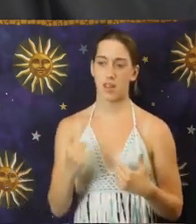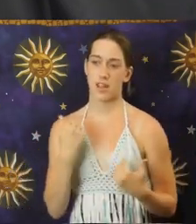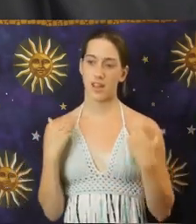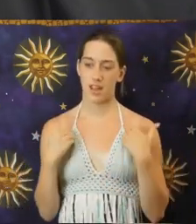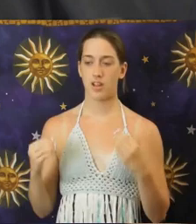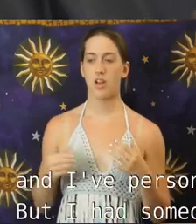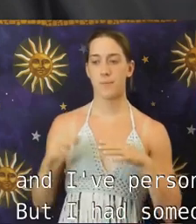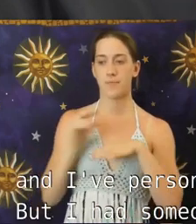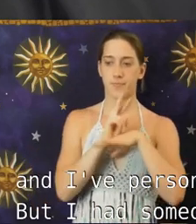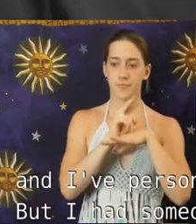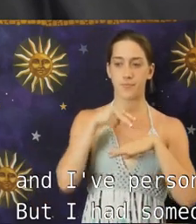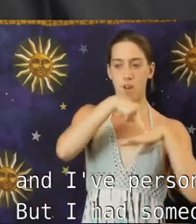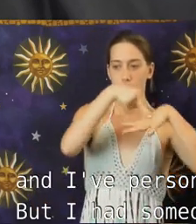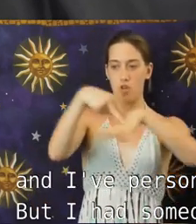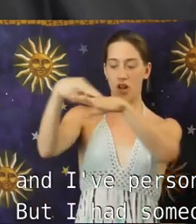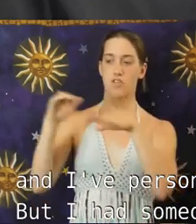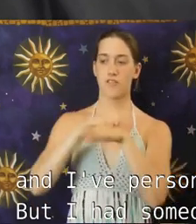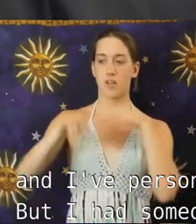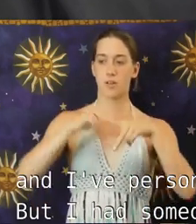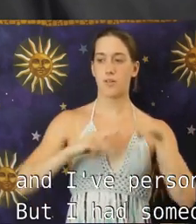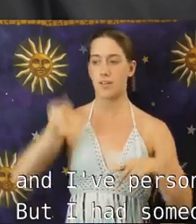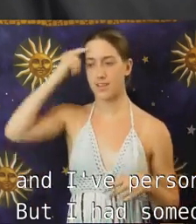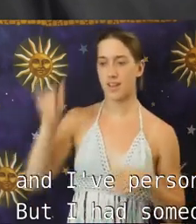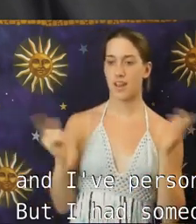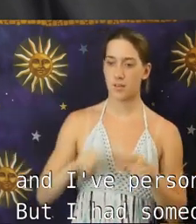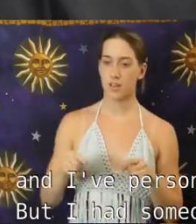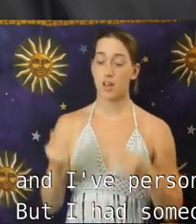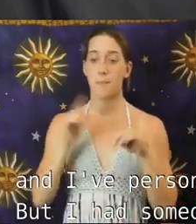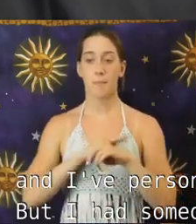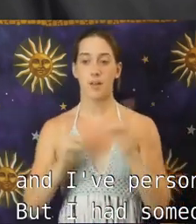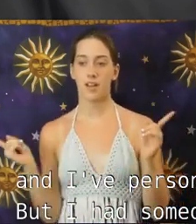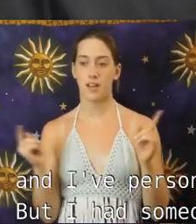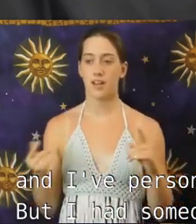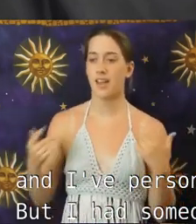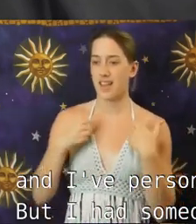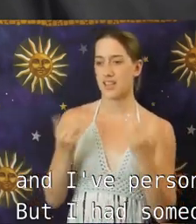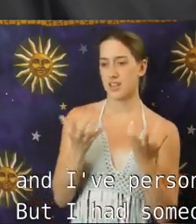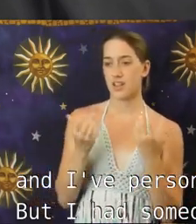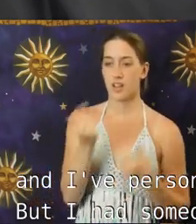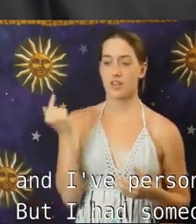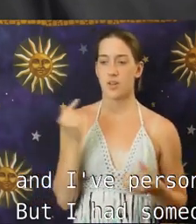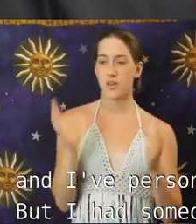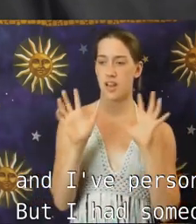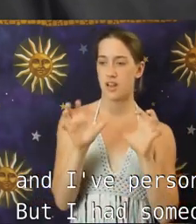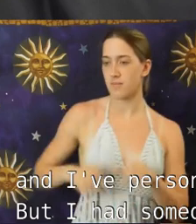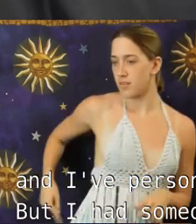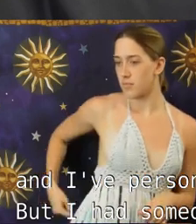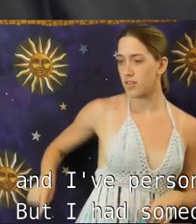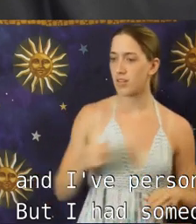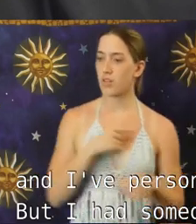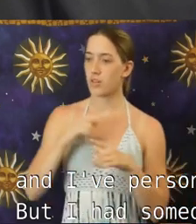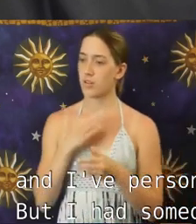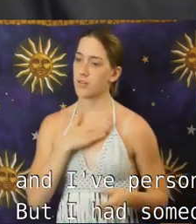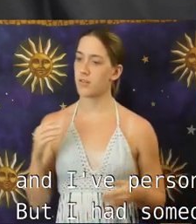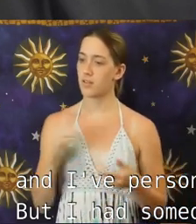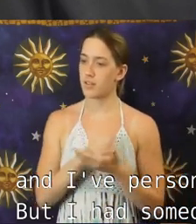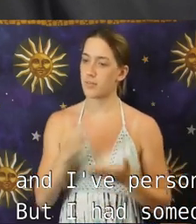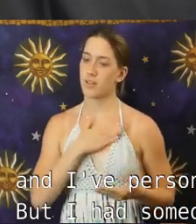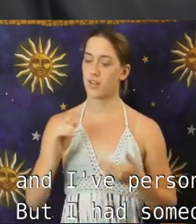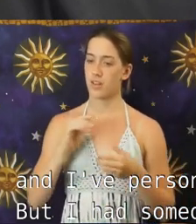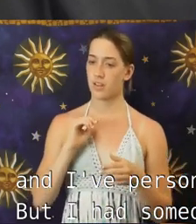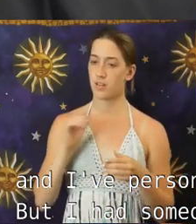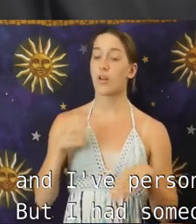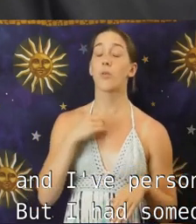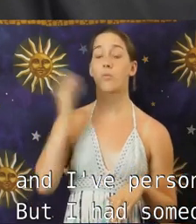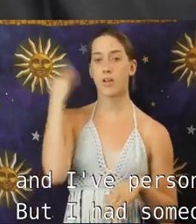excited. And, like, I've personally had no issues with crowd surfing, which is really nice, because I know that's happened. But